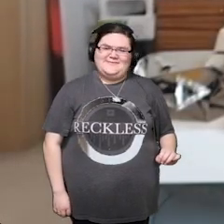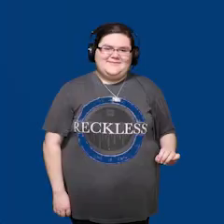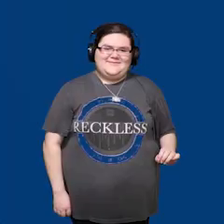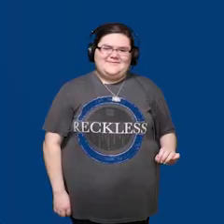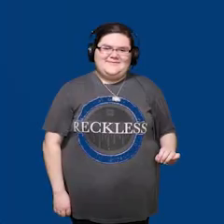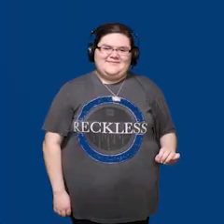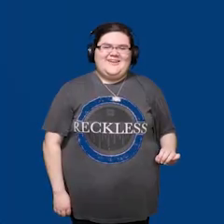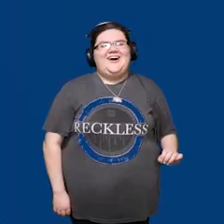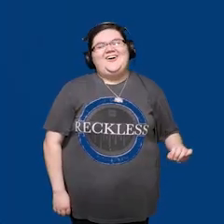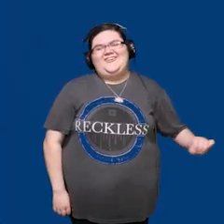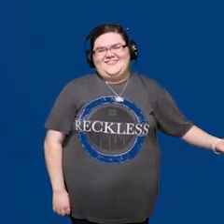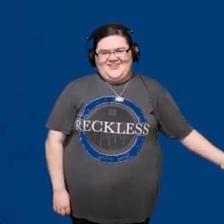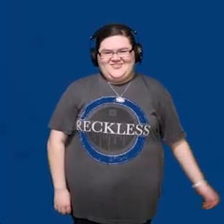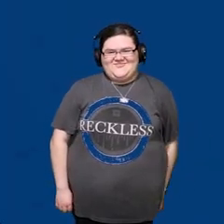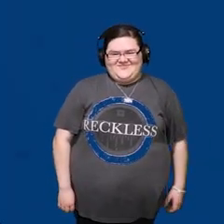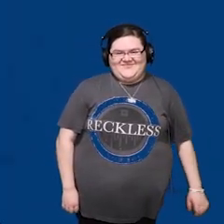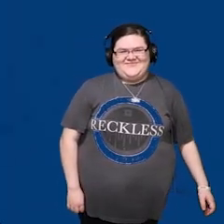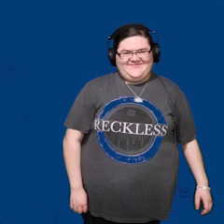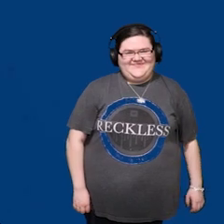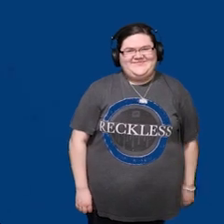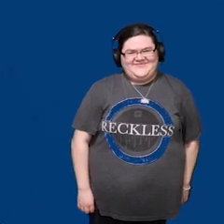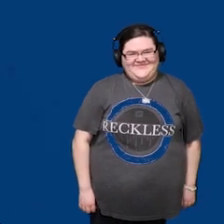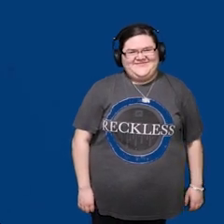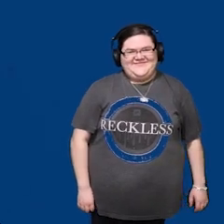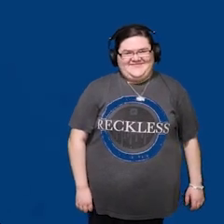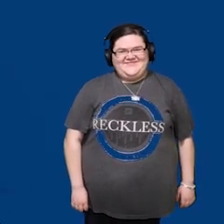Okay. Oh, yep.